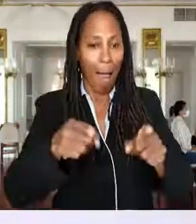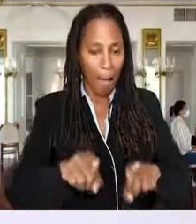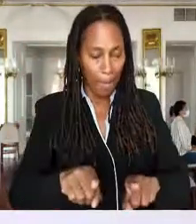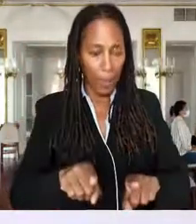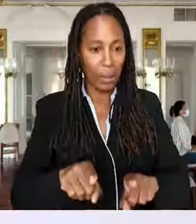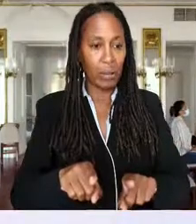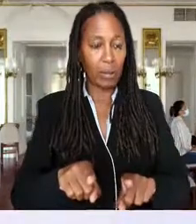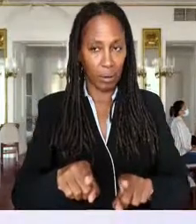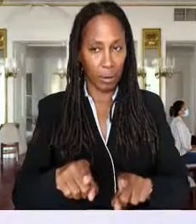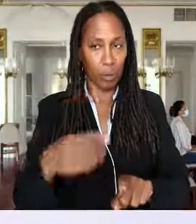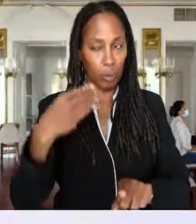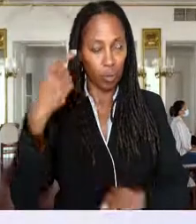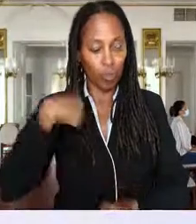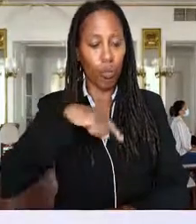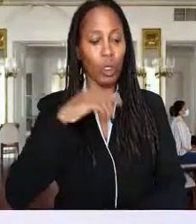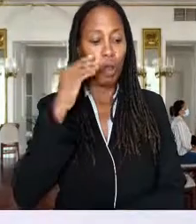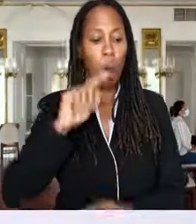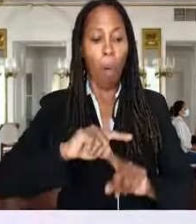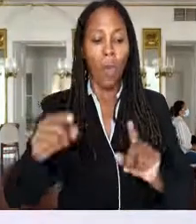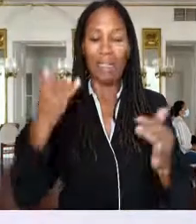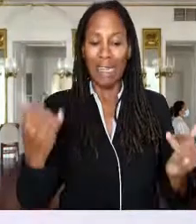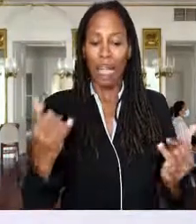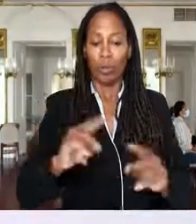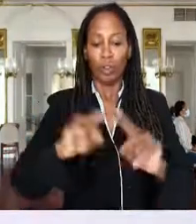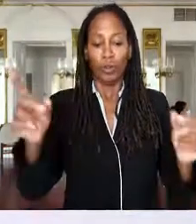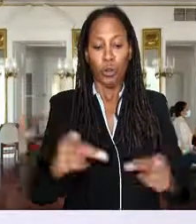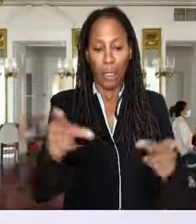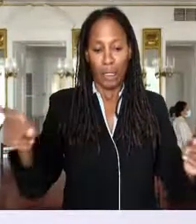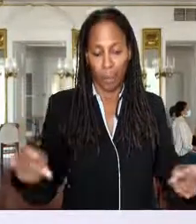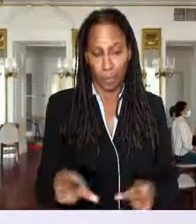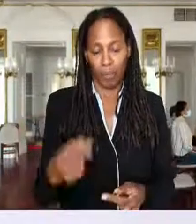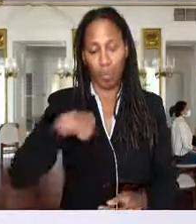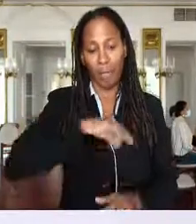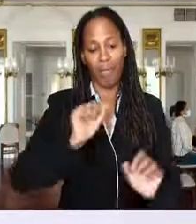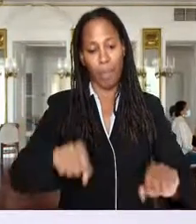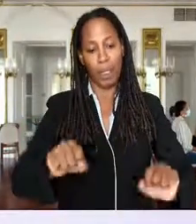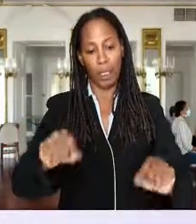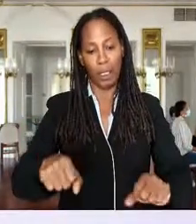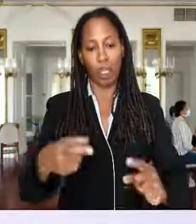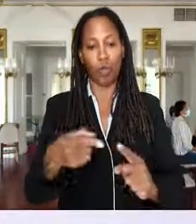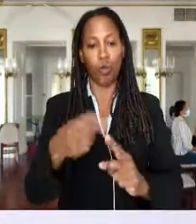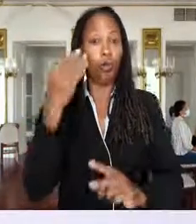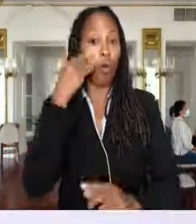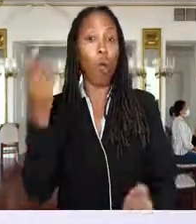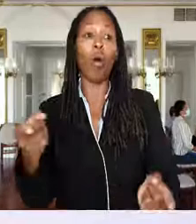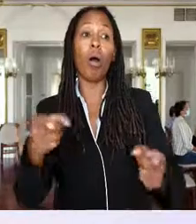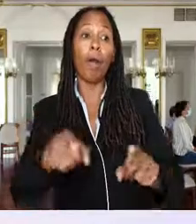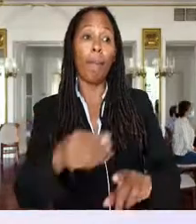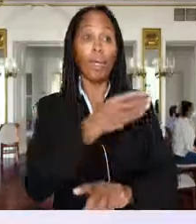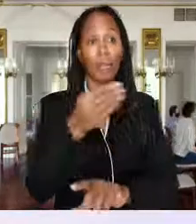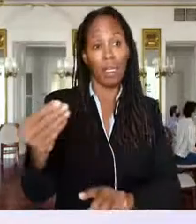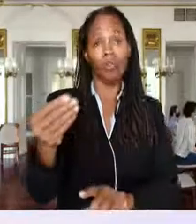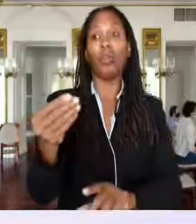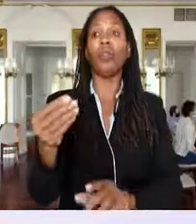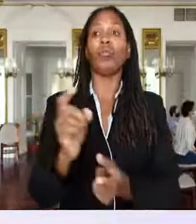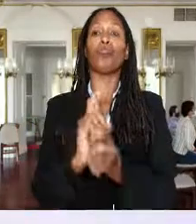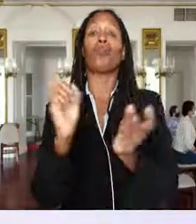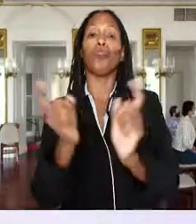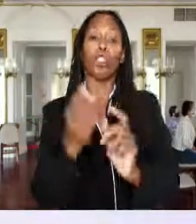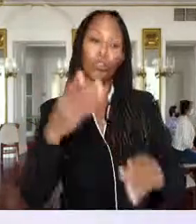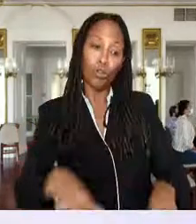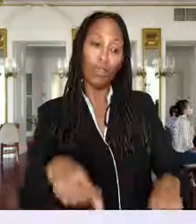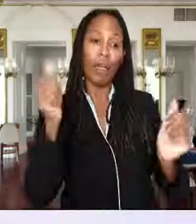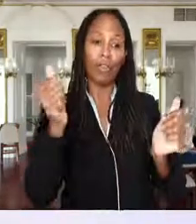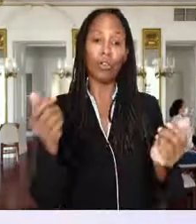of the refinery closing. But we're in a different space. We have the ability now to know what goes on and to react better to the closure of